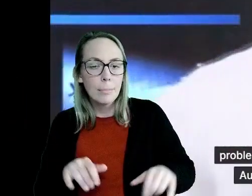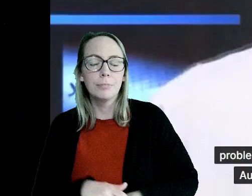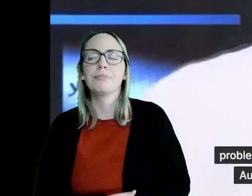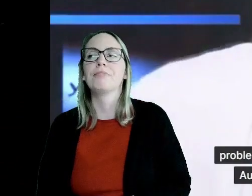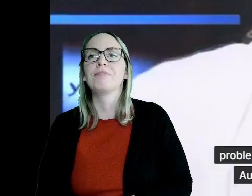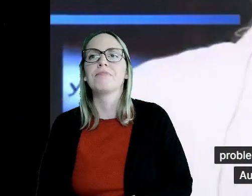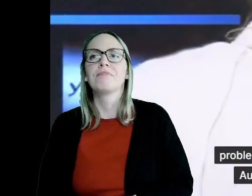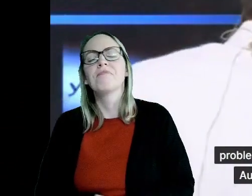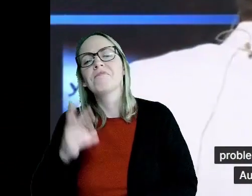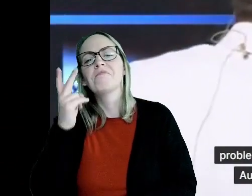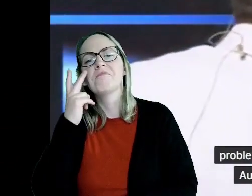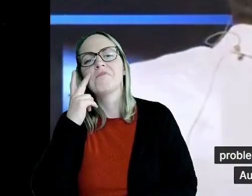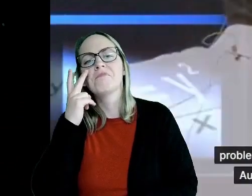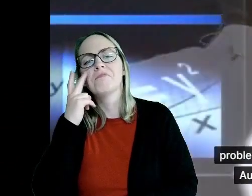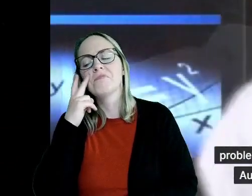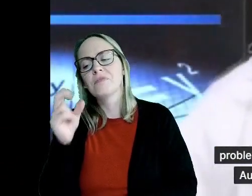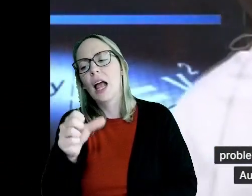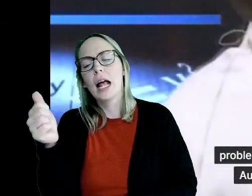problem.